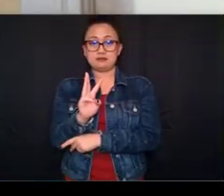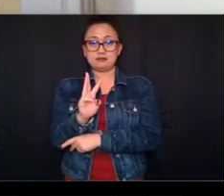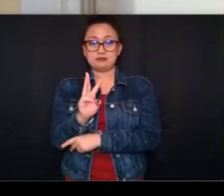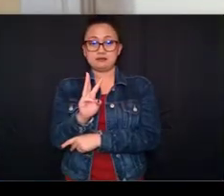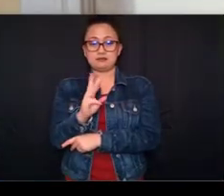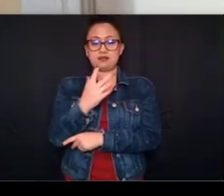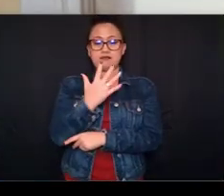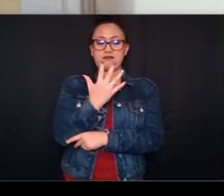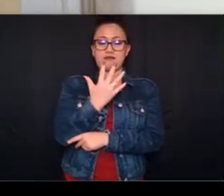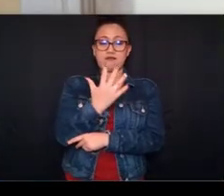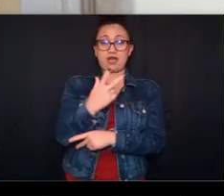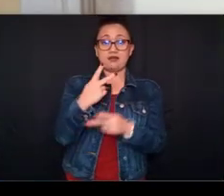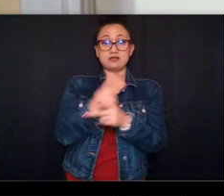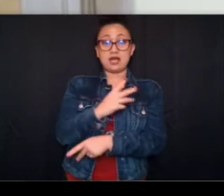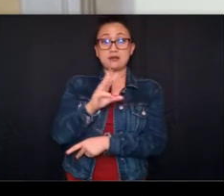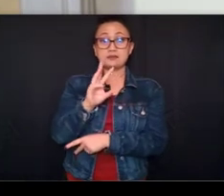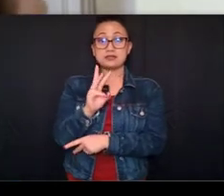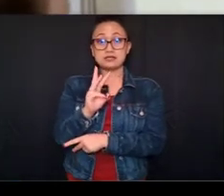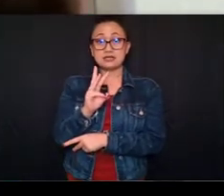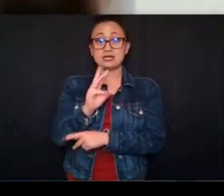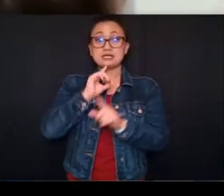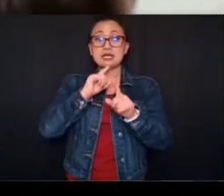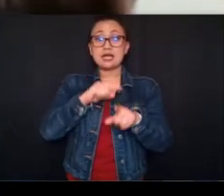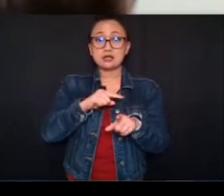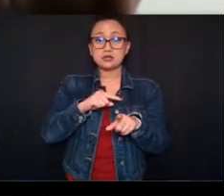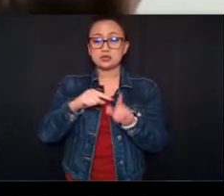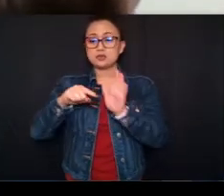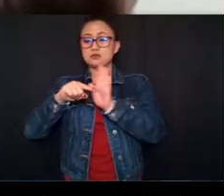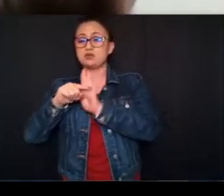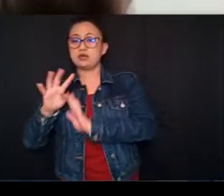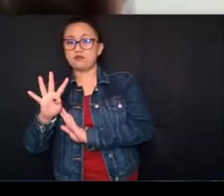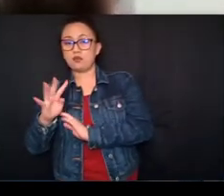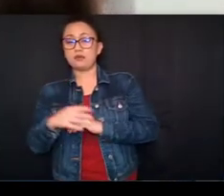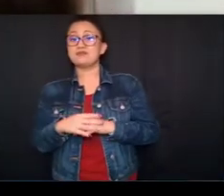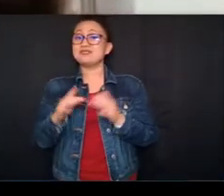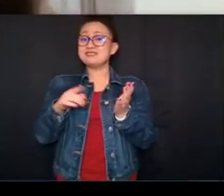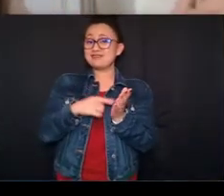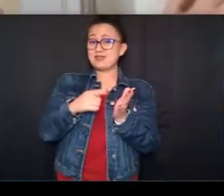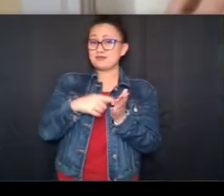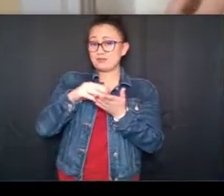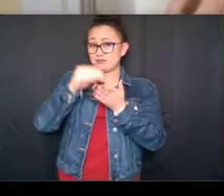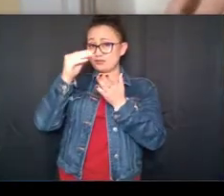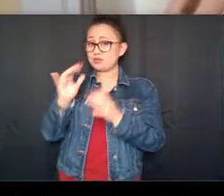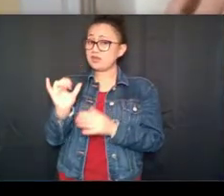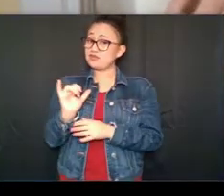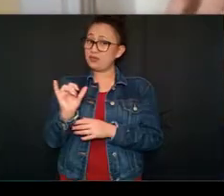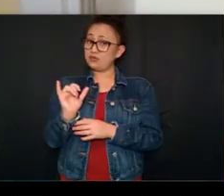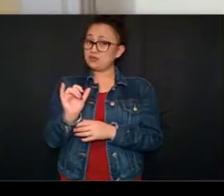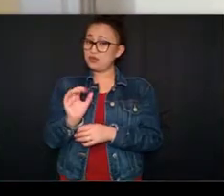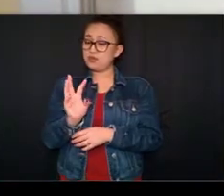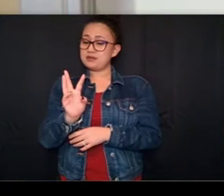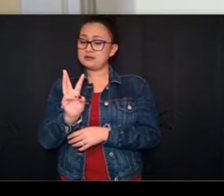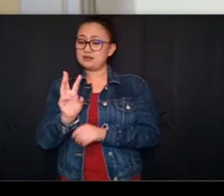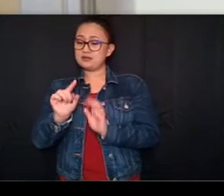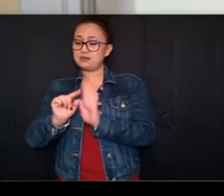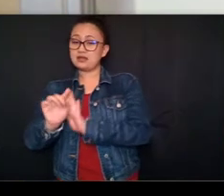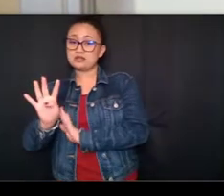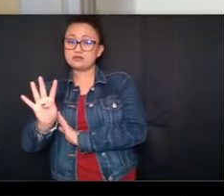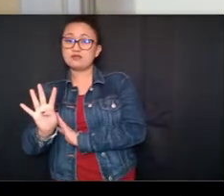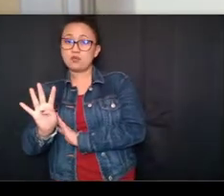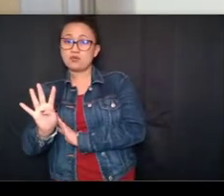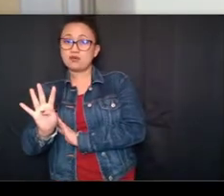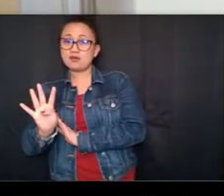right? But also some other students might say, well, let me take 6 minus 4 and then multiply by 5. What is going to give me the